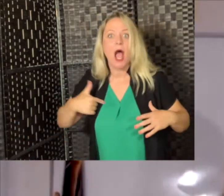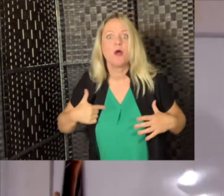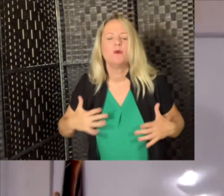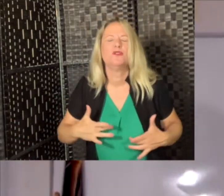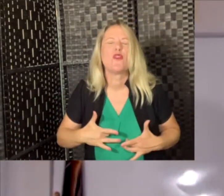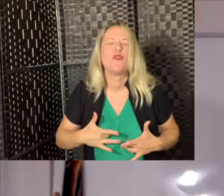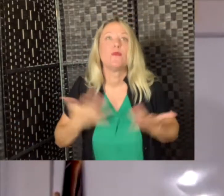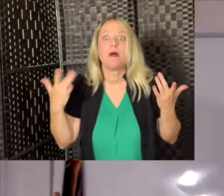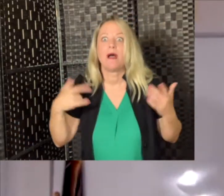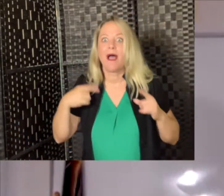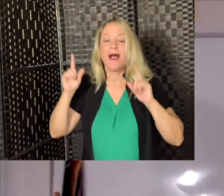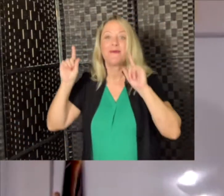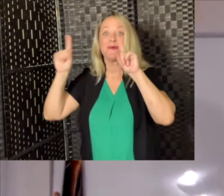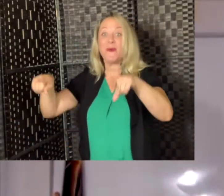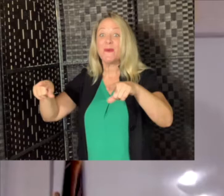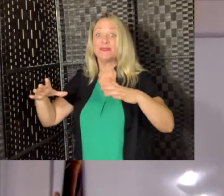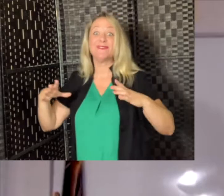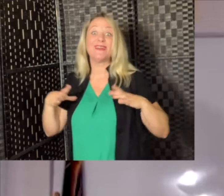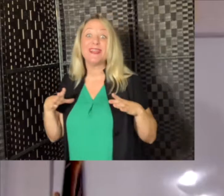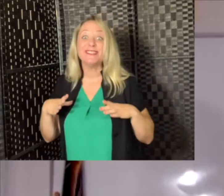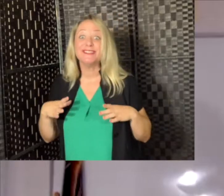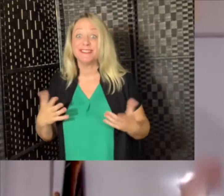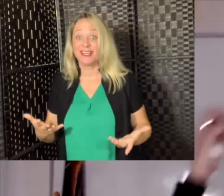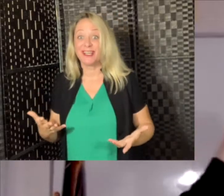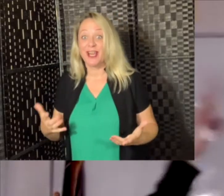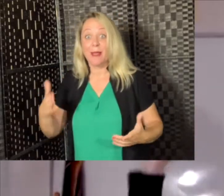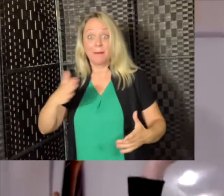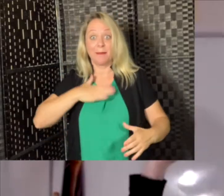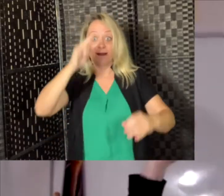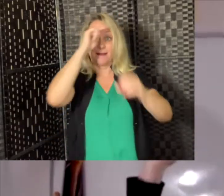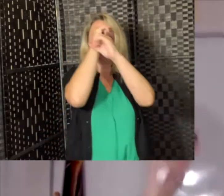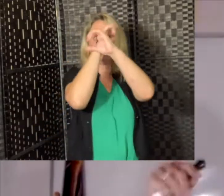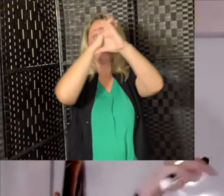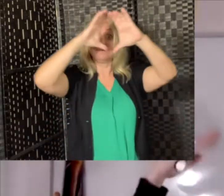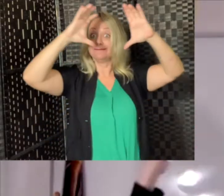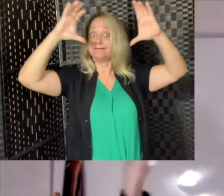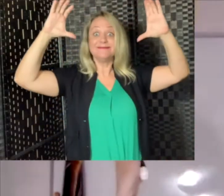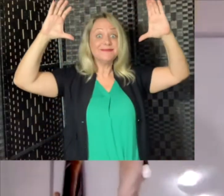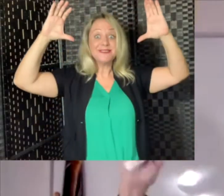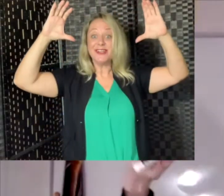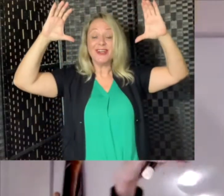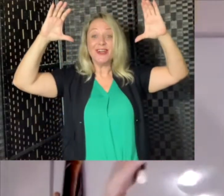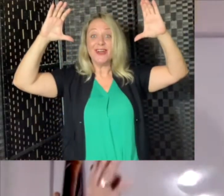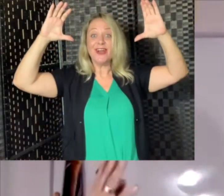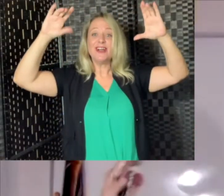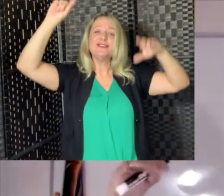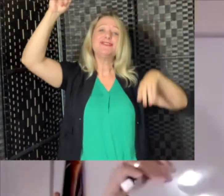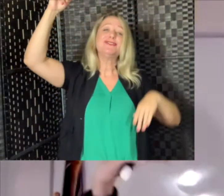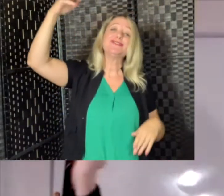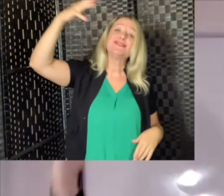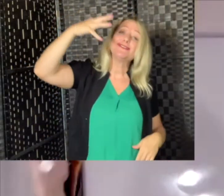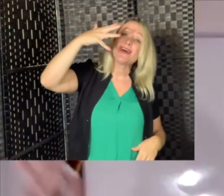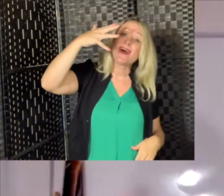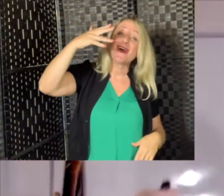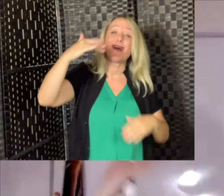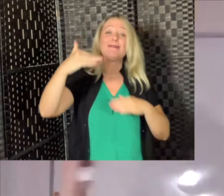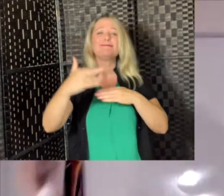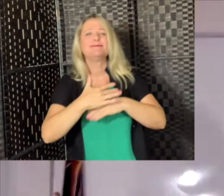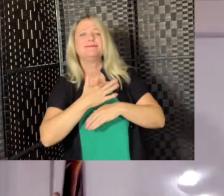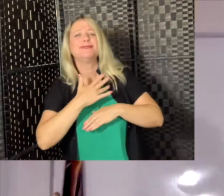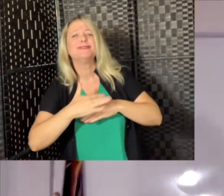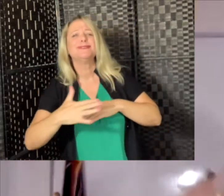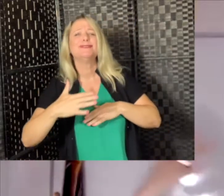on vacation with Gertrude. And my picture of vacation is the sun, the salt water,